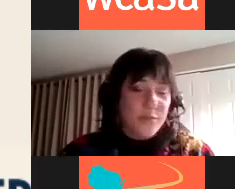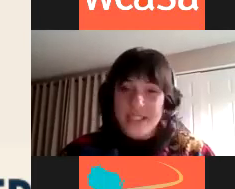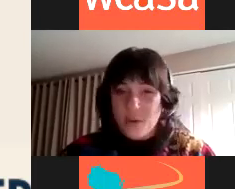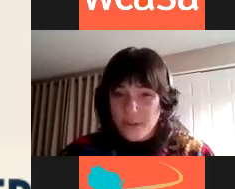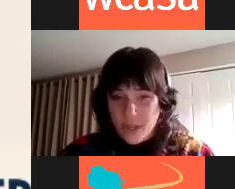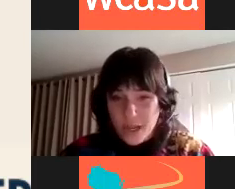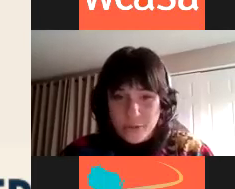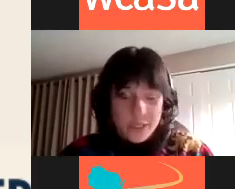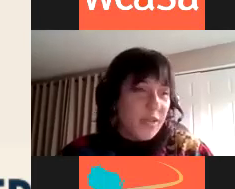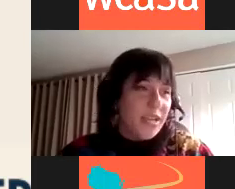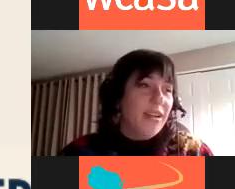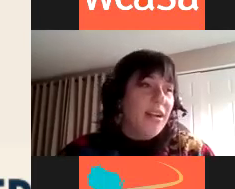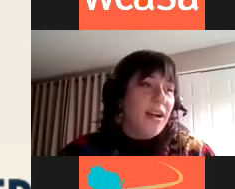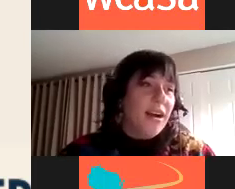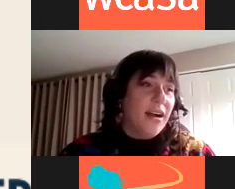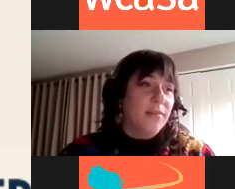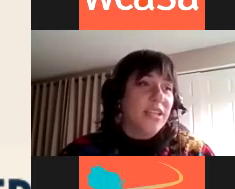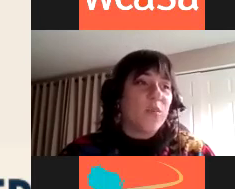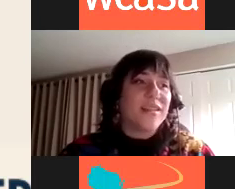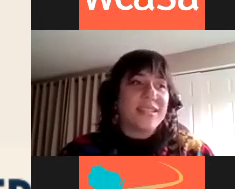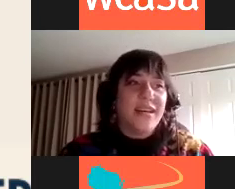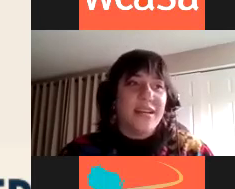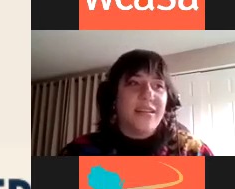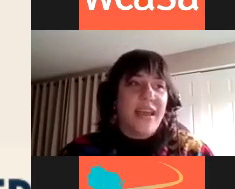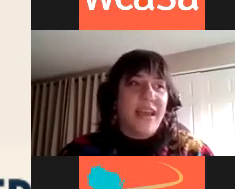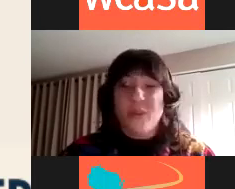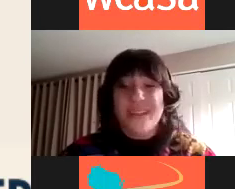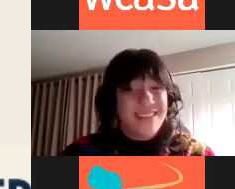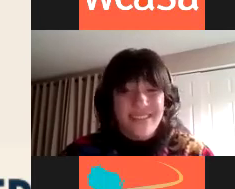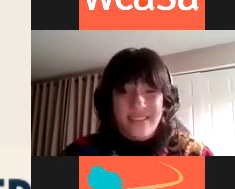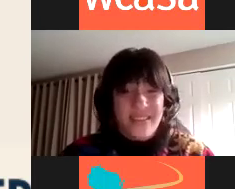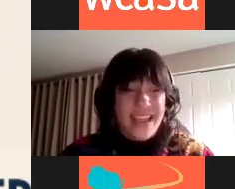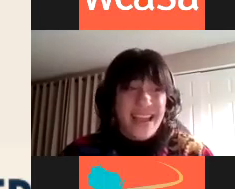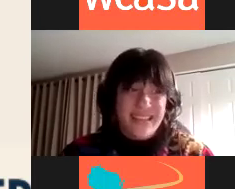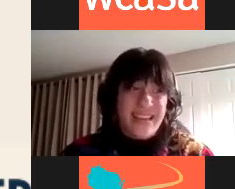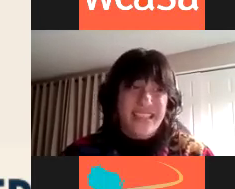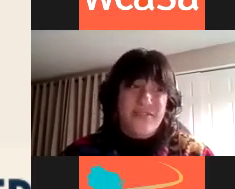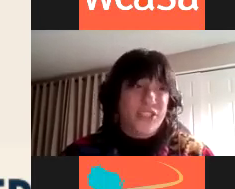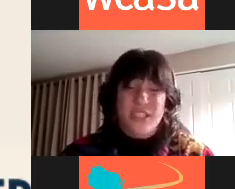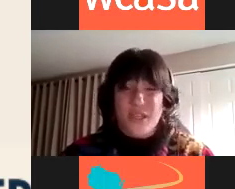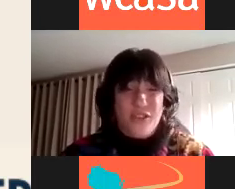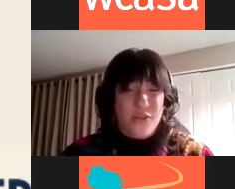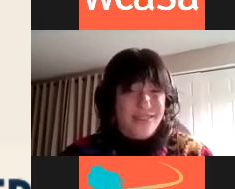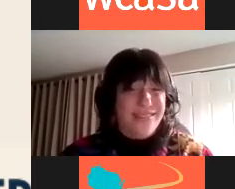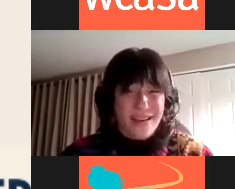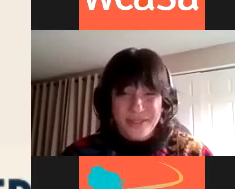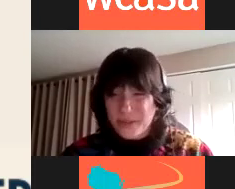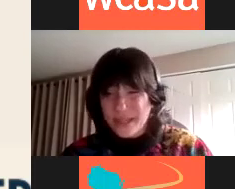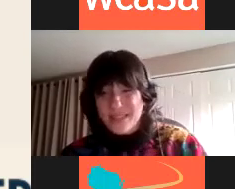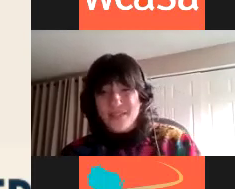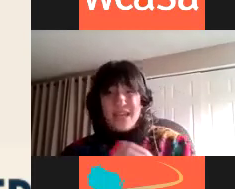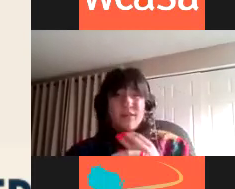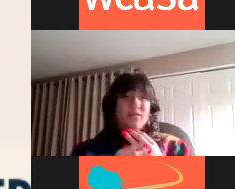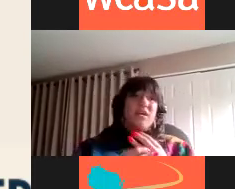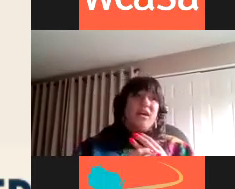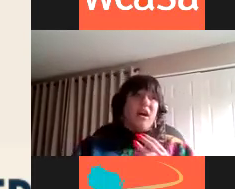to be someone from law enforcement, as well as the really AI enhanced phishing is being used in a lot of different